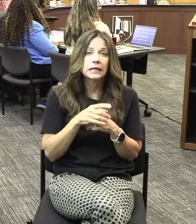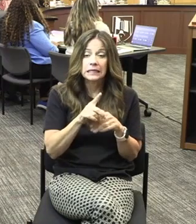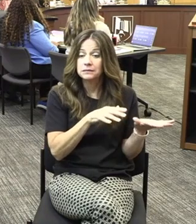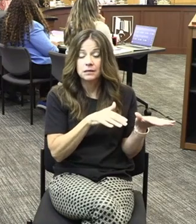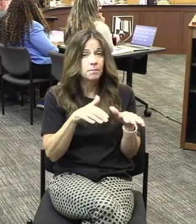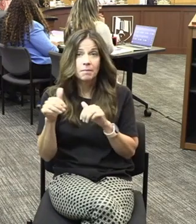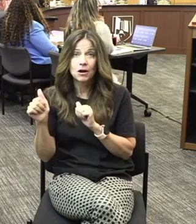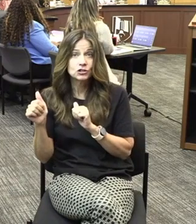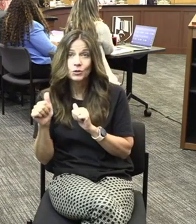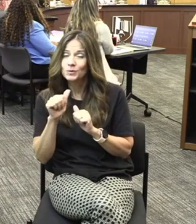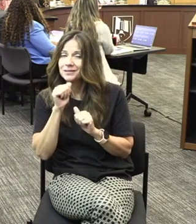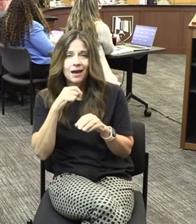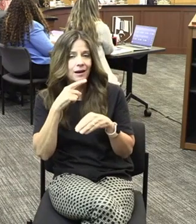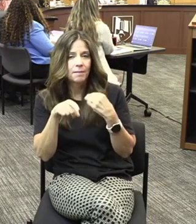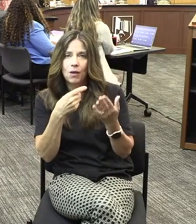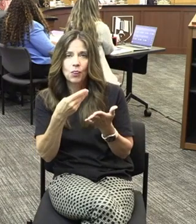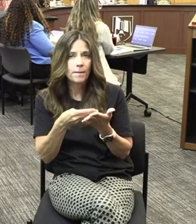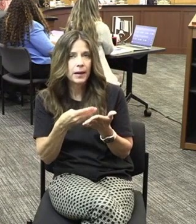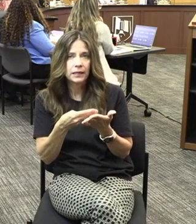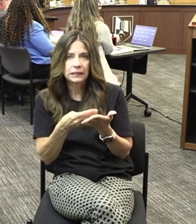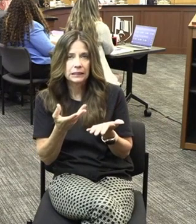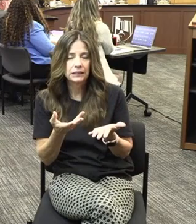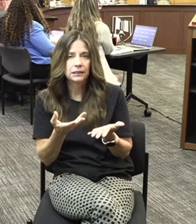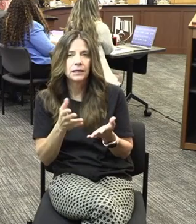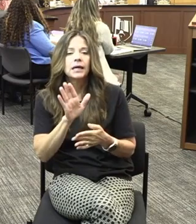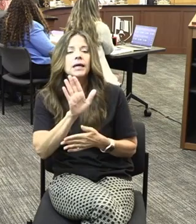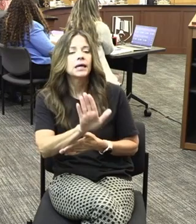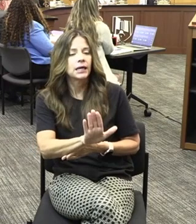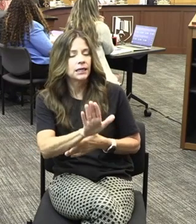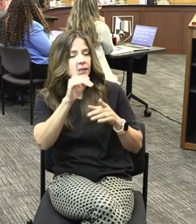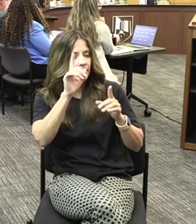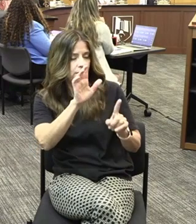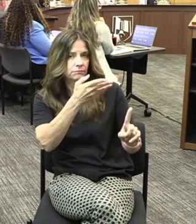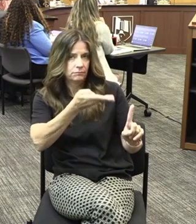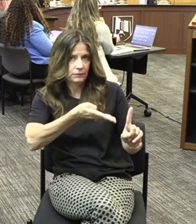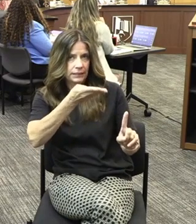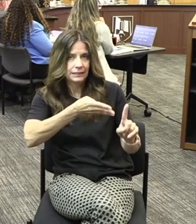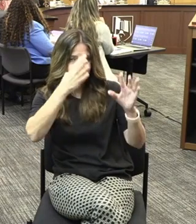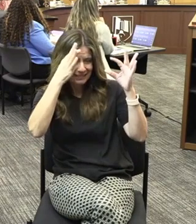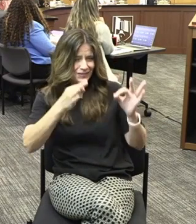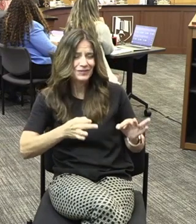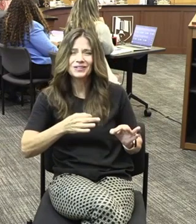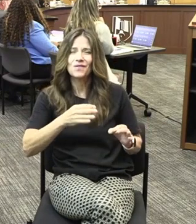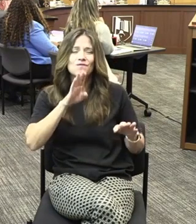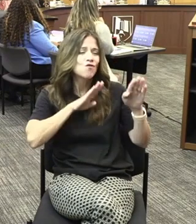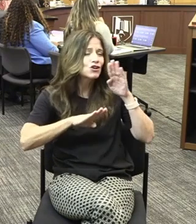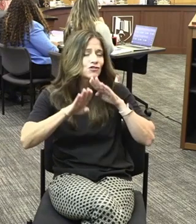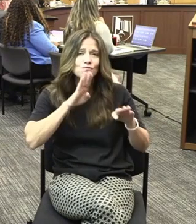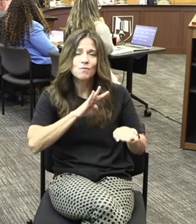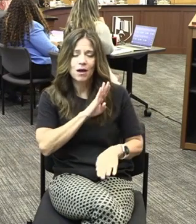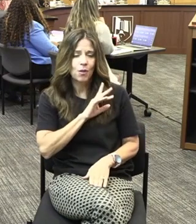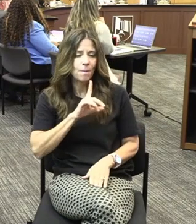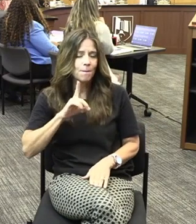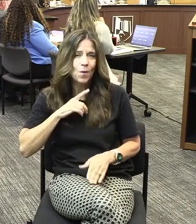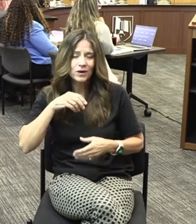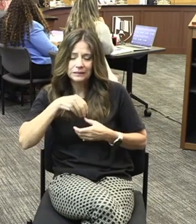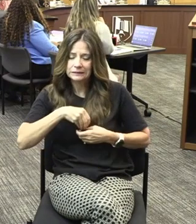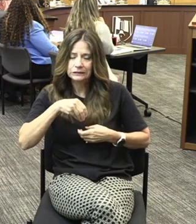driven by money. His decision highlighted how deeply he was frustrated by the board's internal